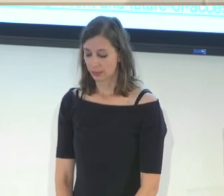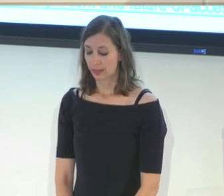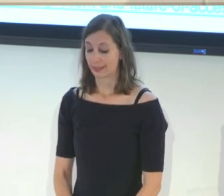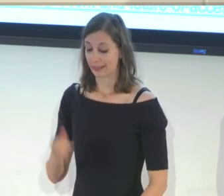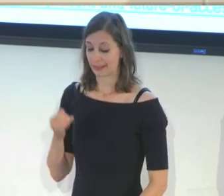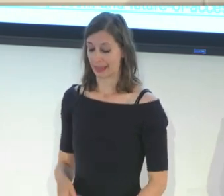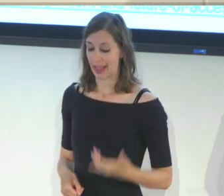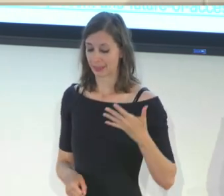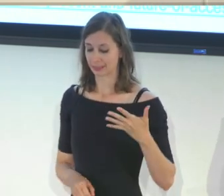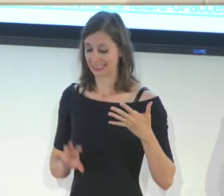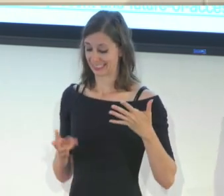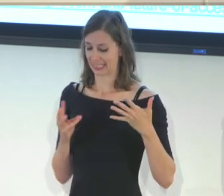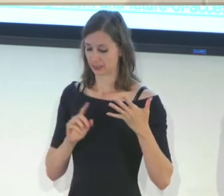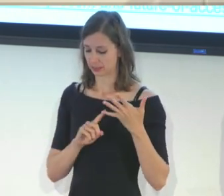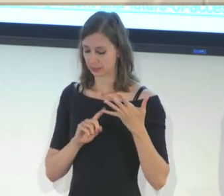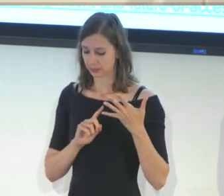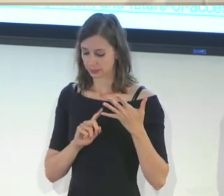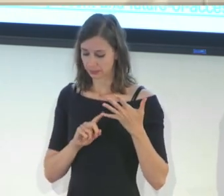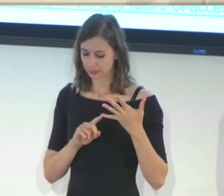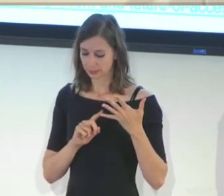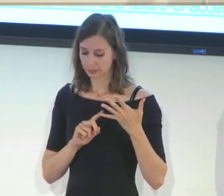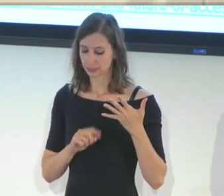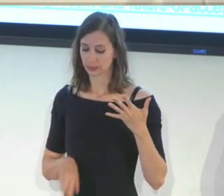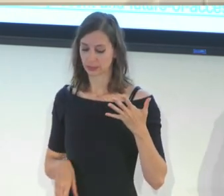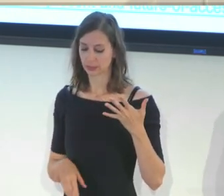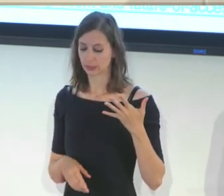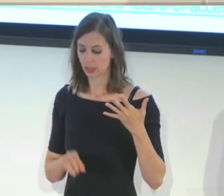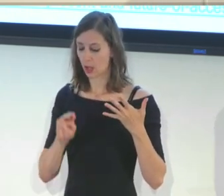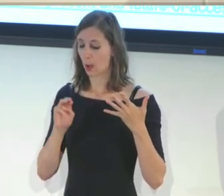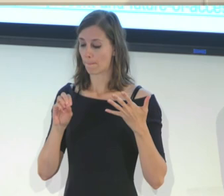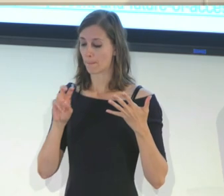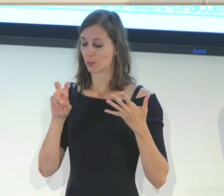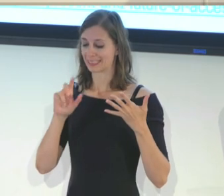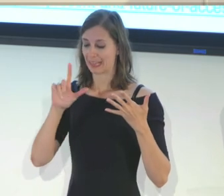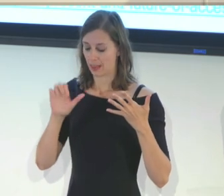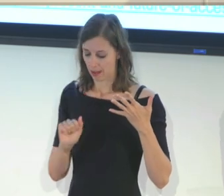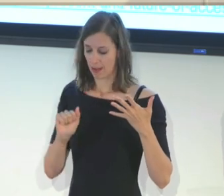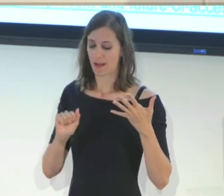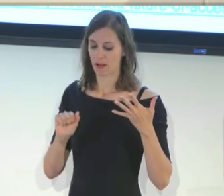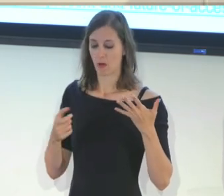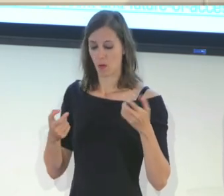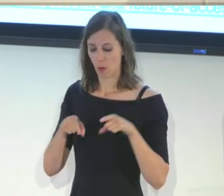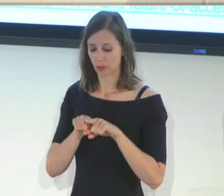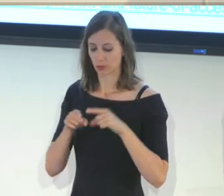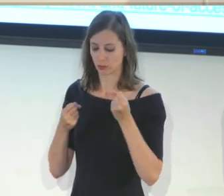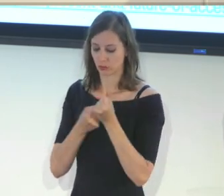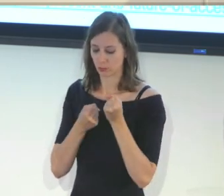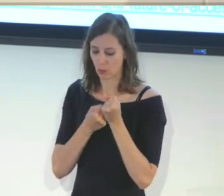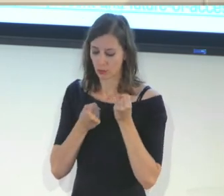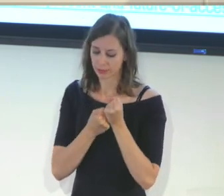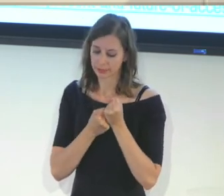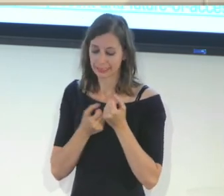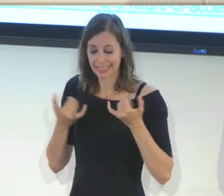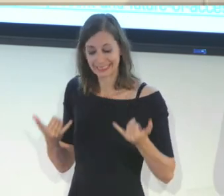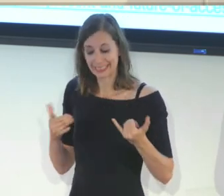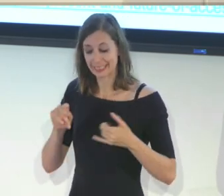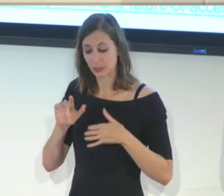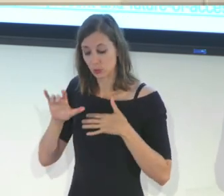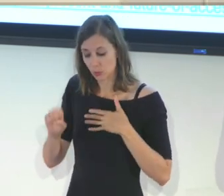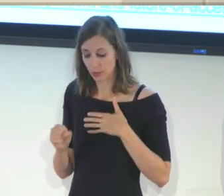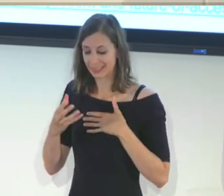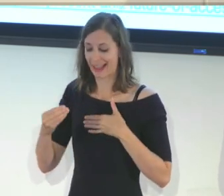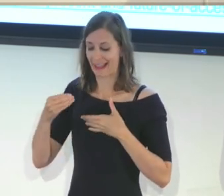on this slide, Mozilla Hubs also supports existing tools and infrastructure for